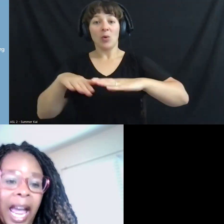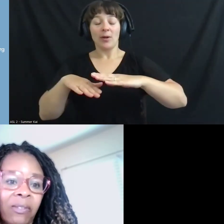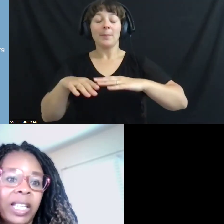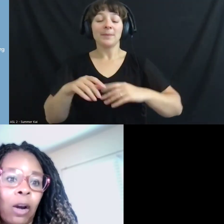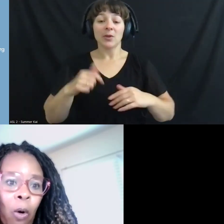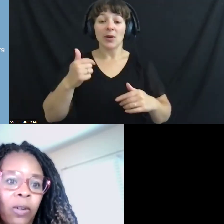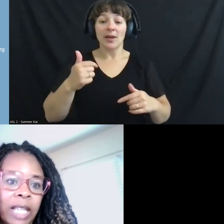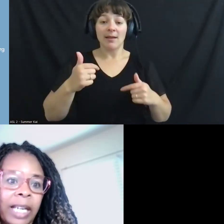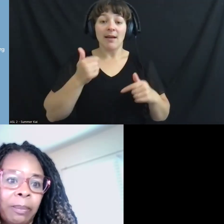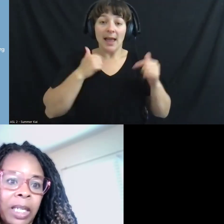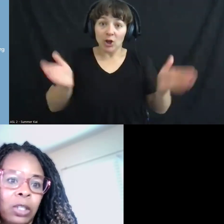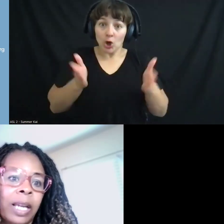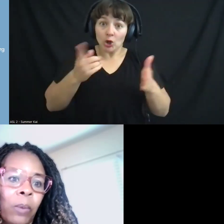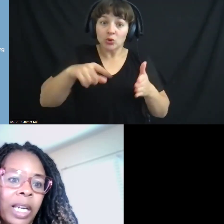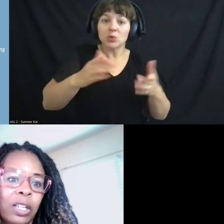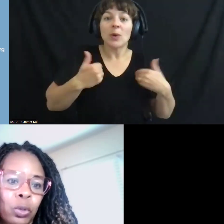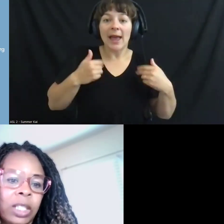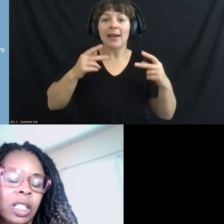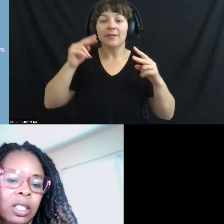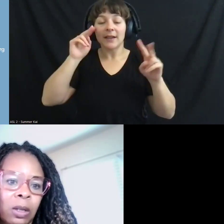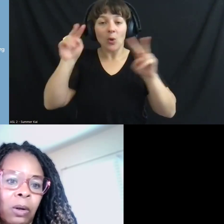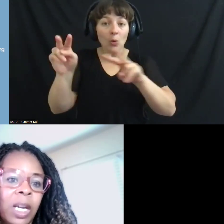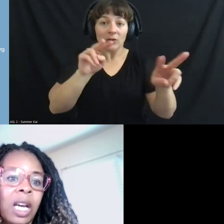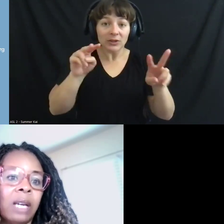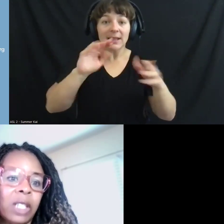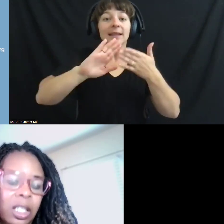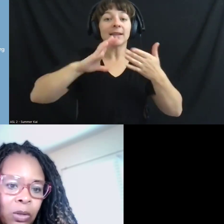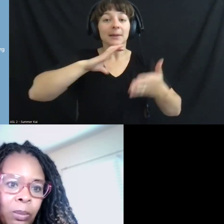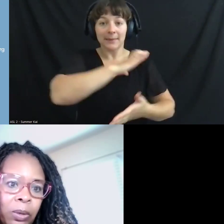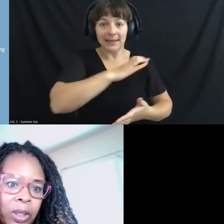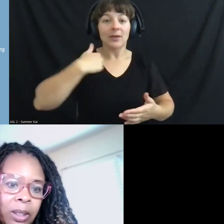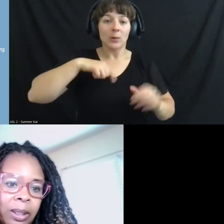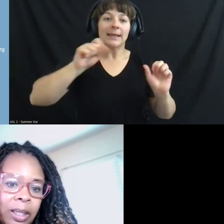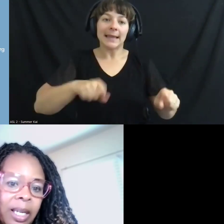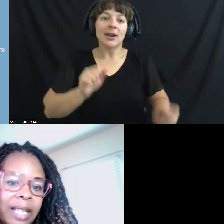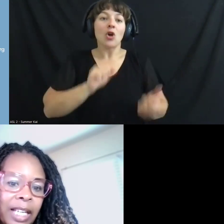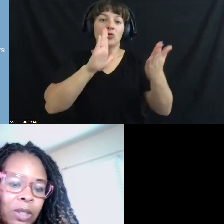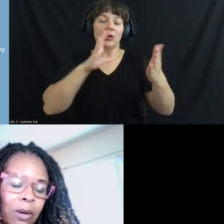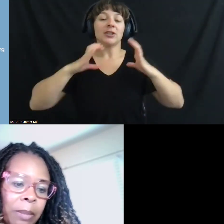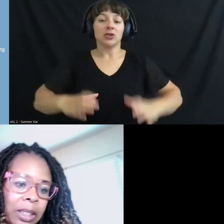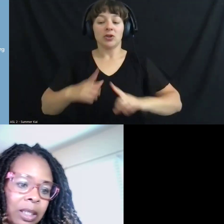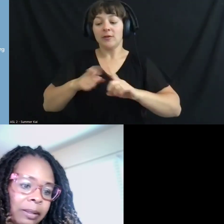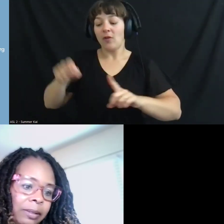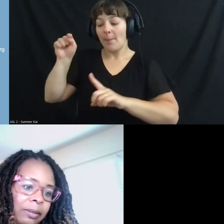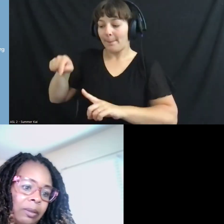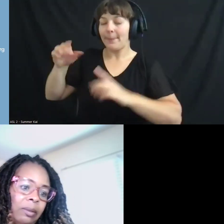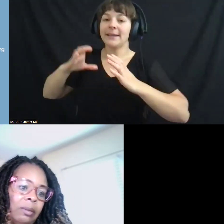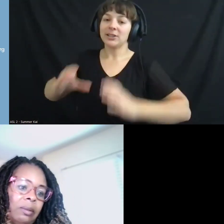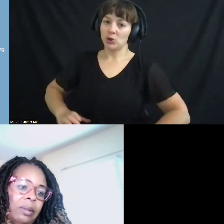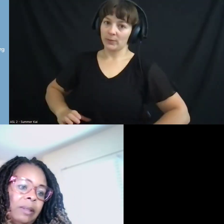consider having an oversight committee so that we can address the concern of the consumers. And thank you so much.